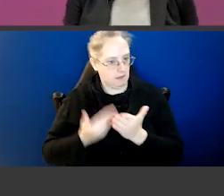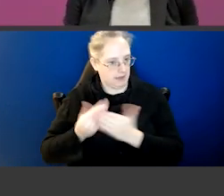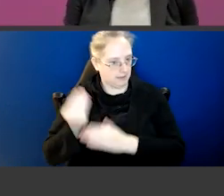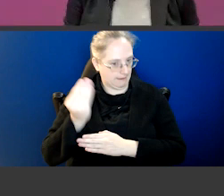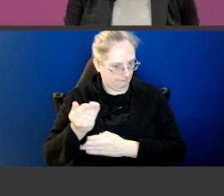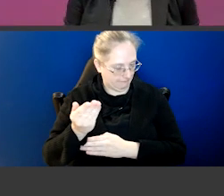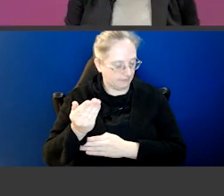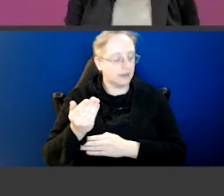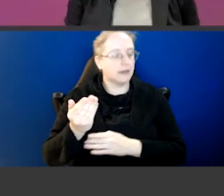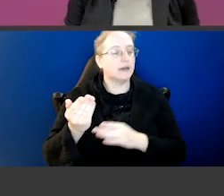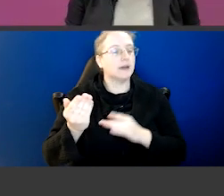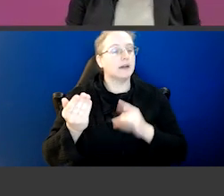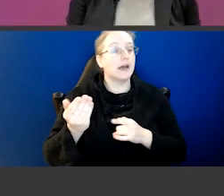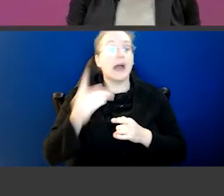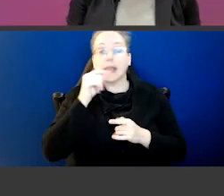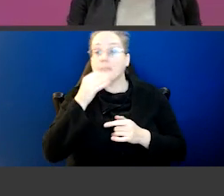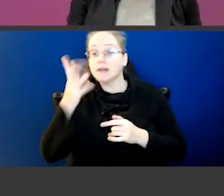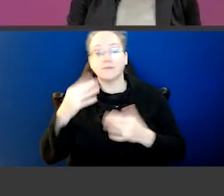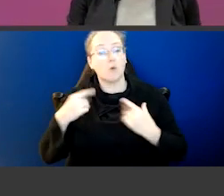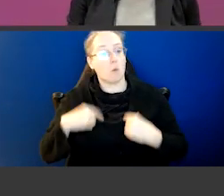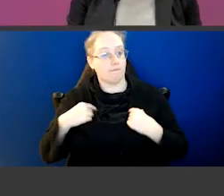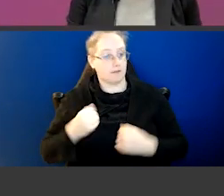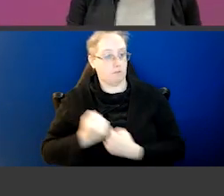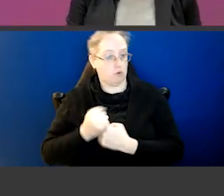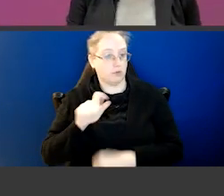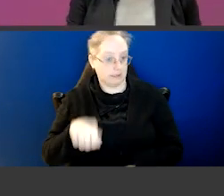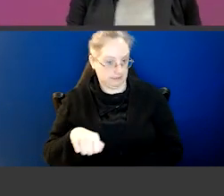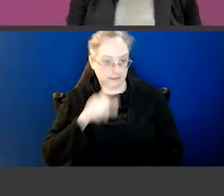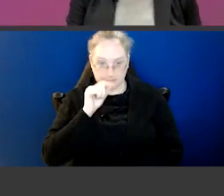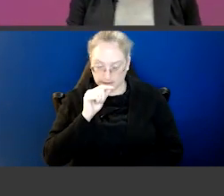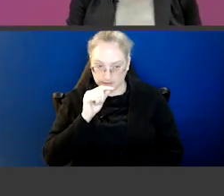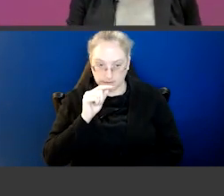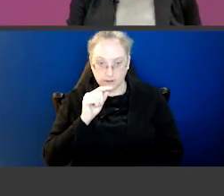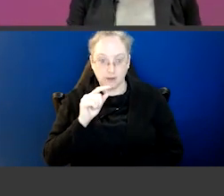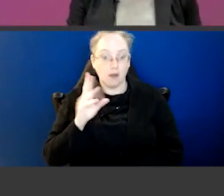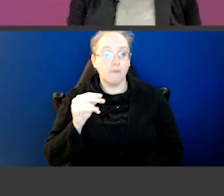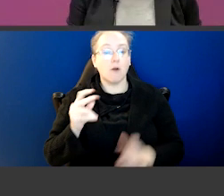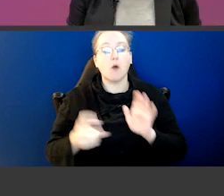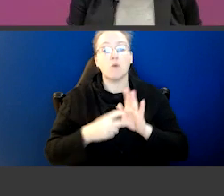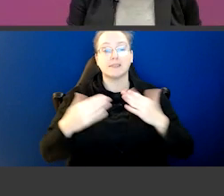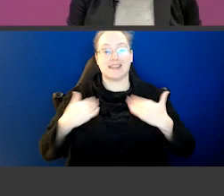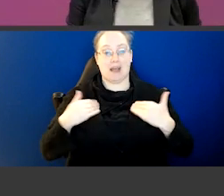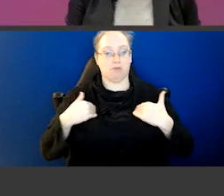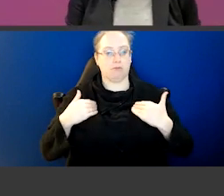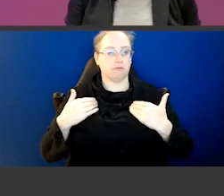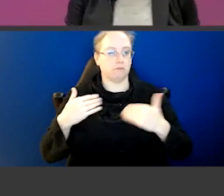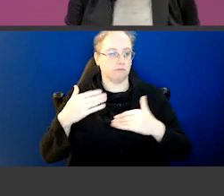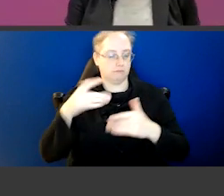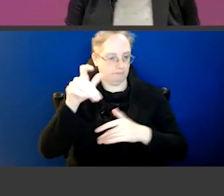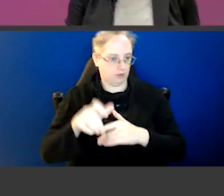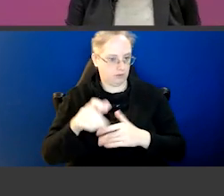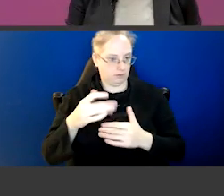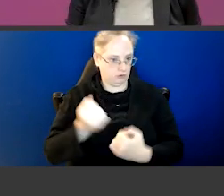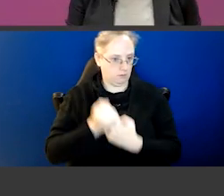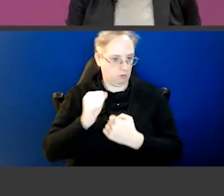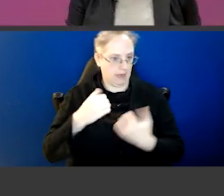can also go seek welfare support. They can seek that support from a registered health practitioner, or